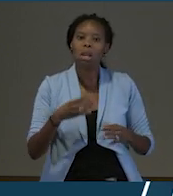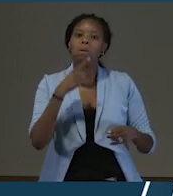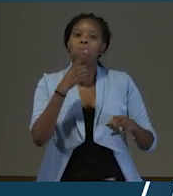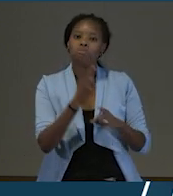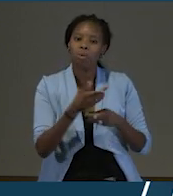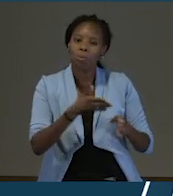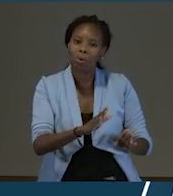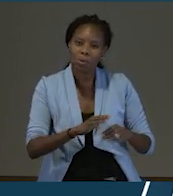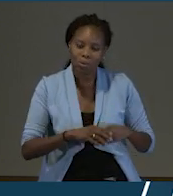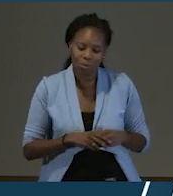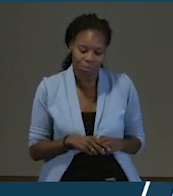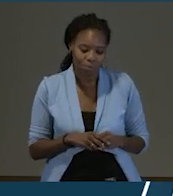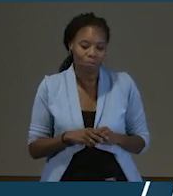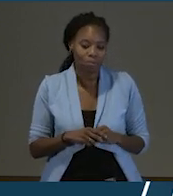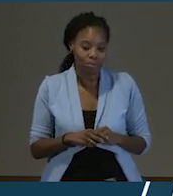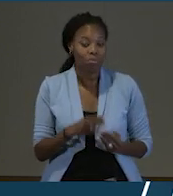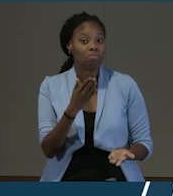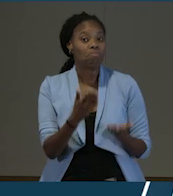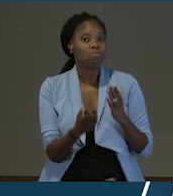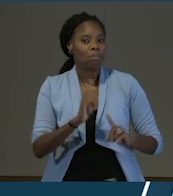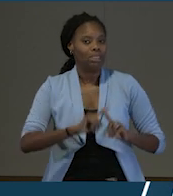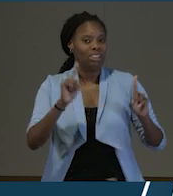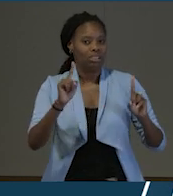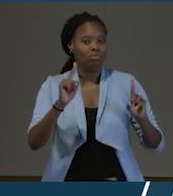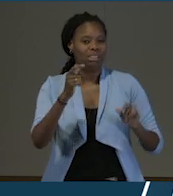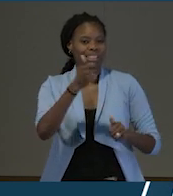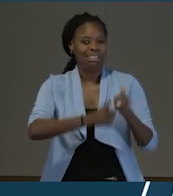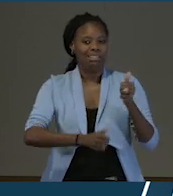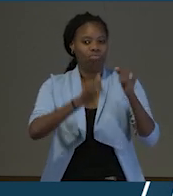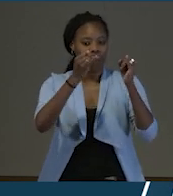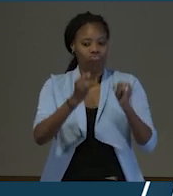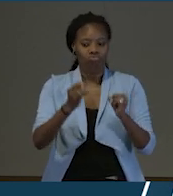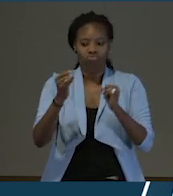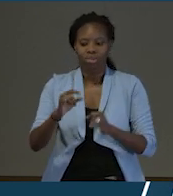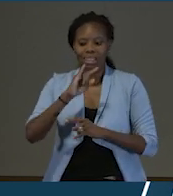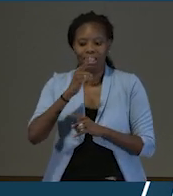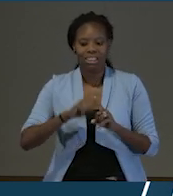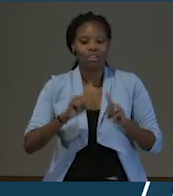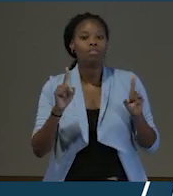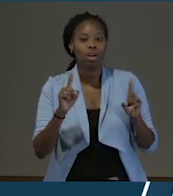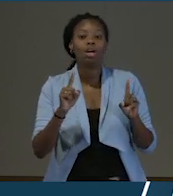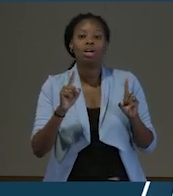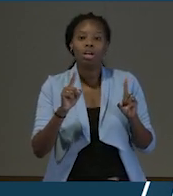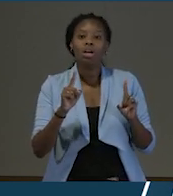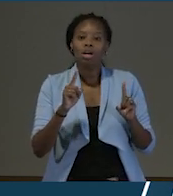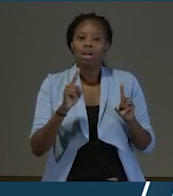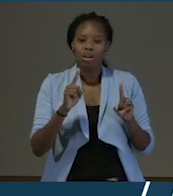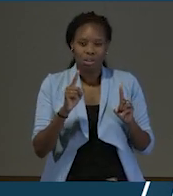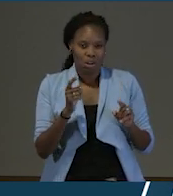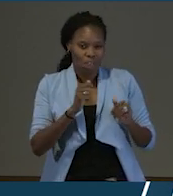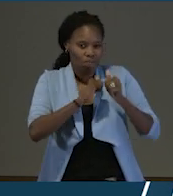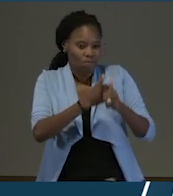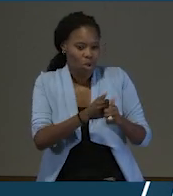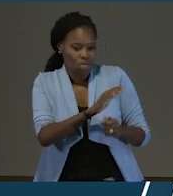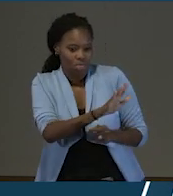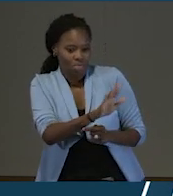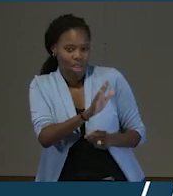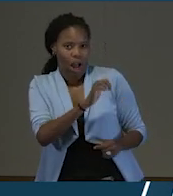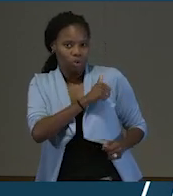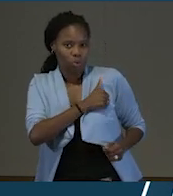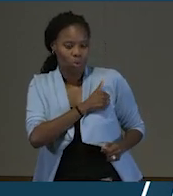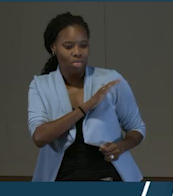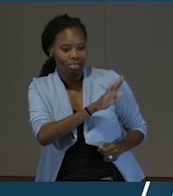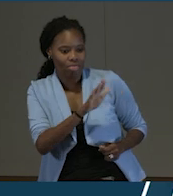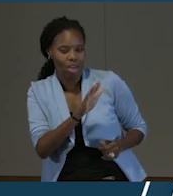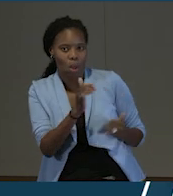be mindful this might be different for each child depending on their developmental ability and temperament style. A child's development